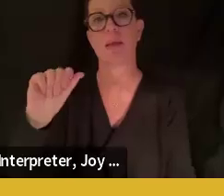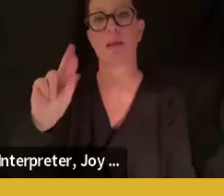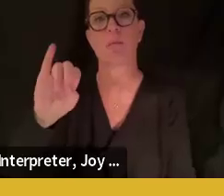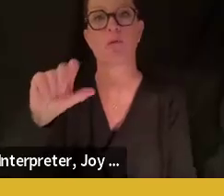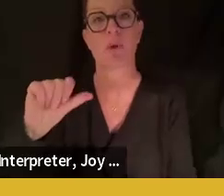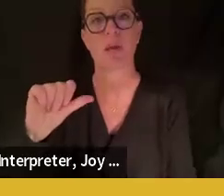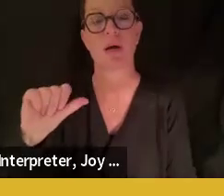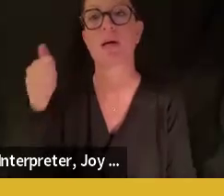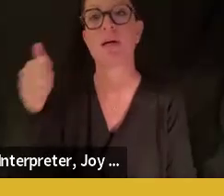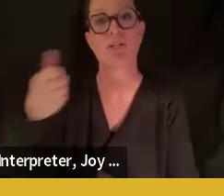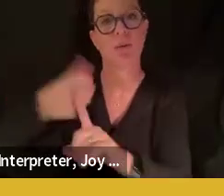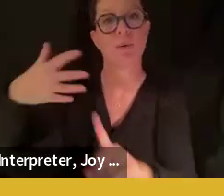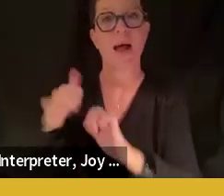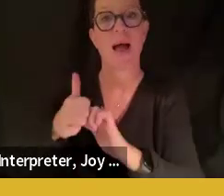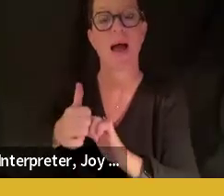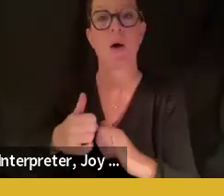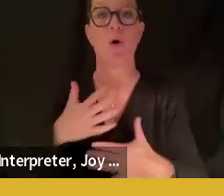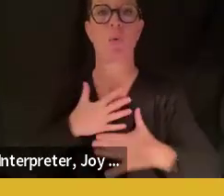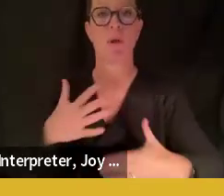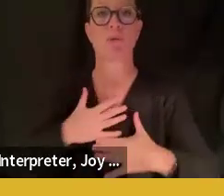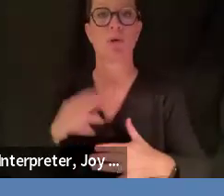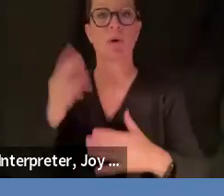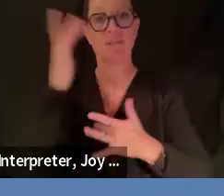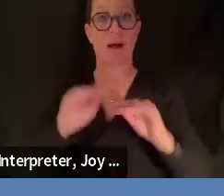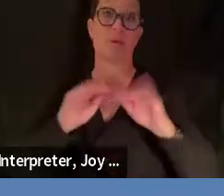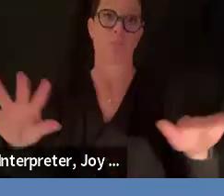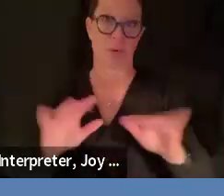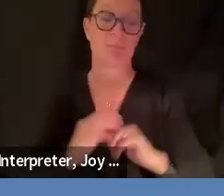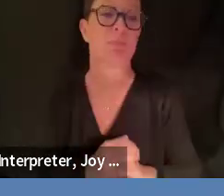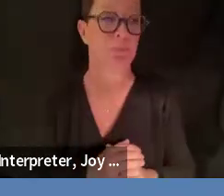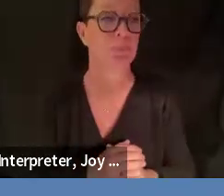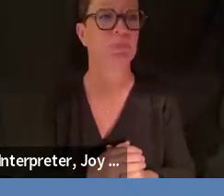will discuss how respiratory viruses spread.